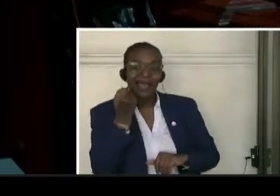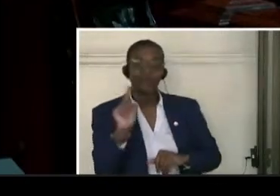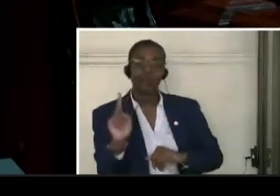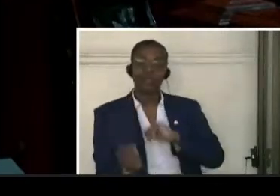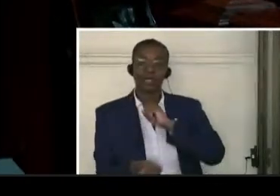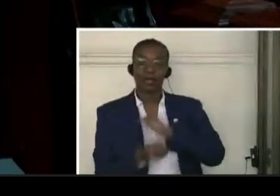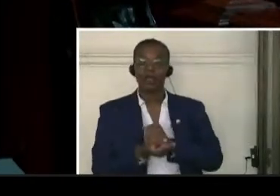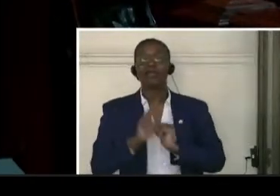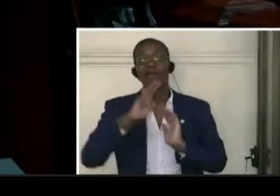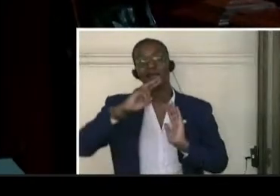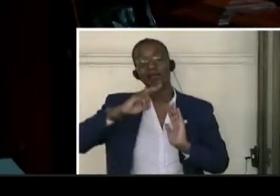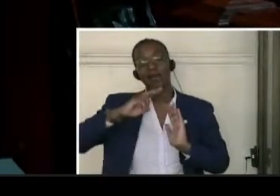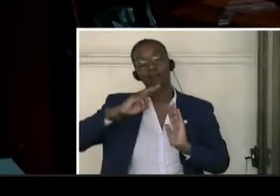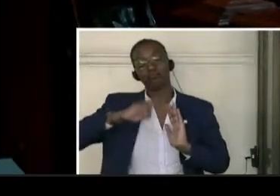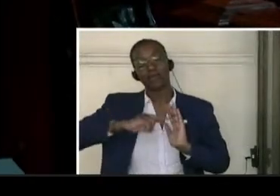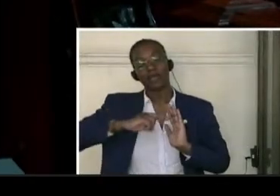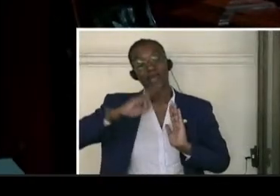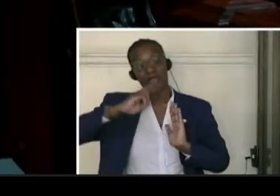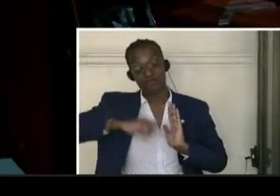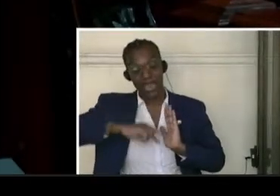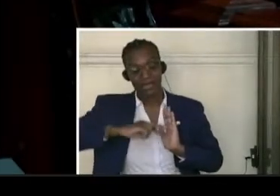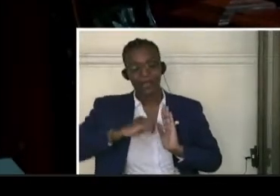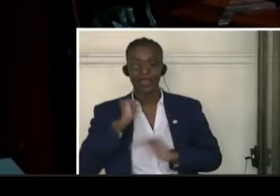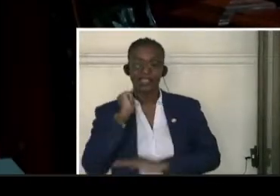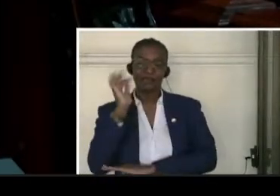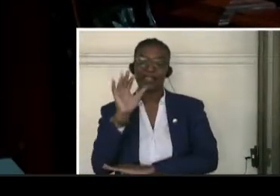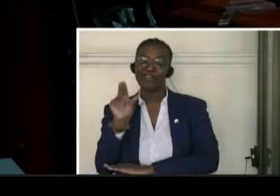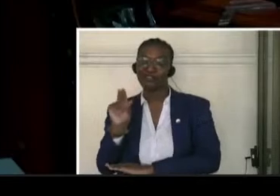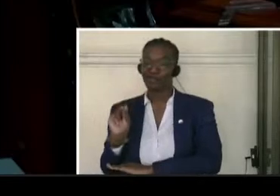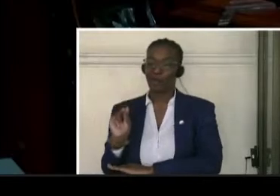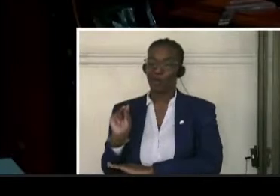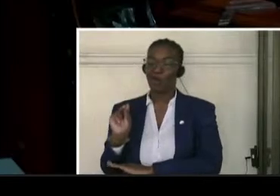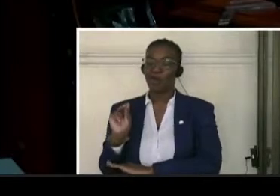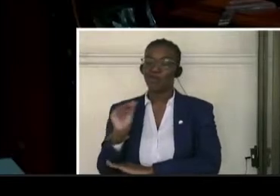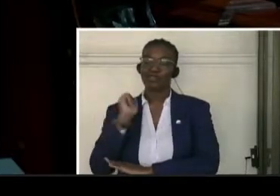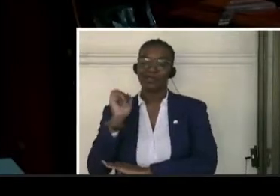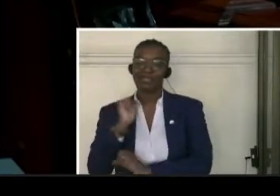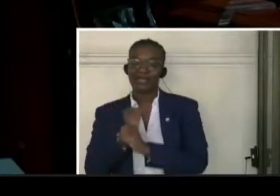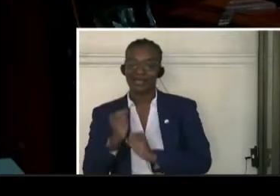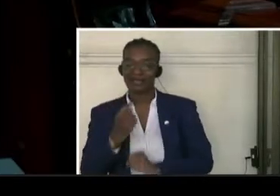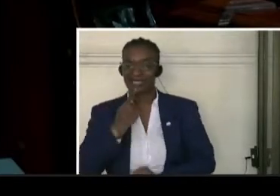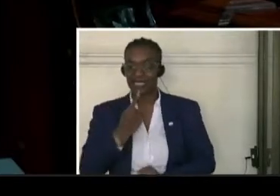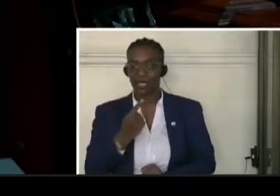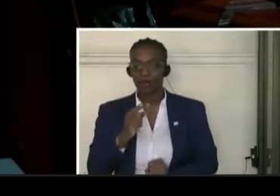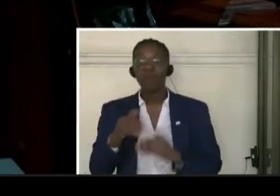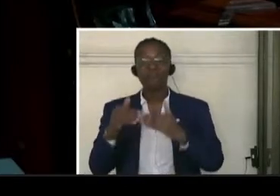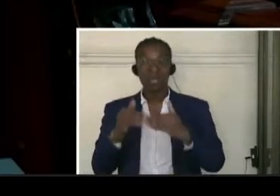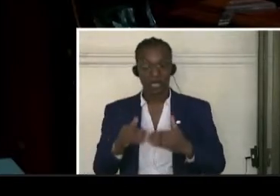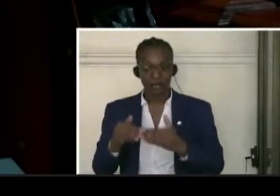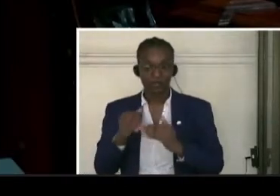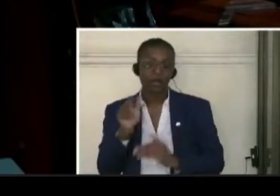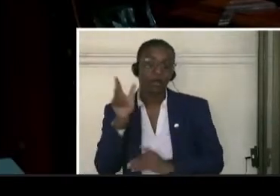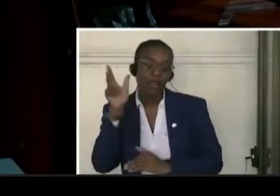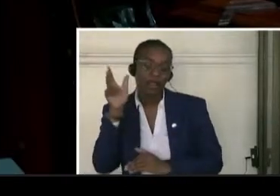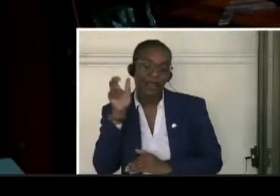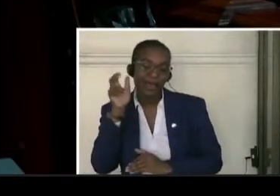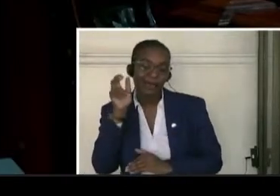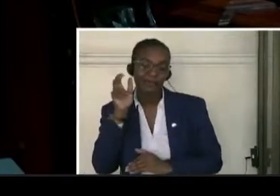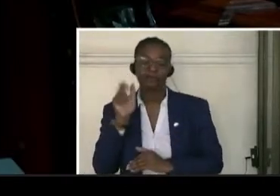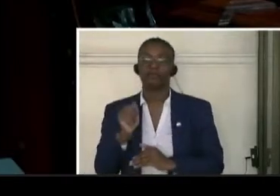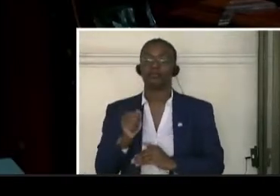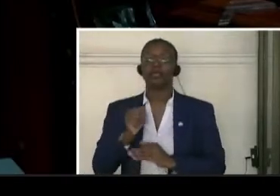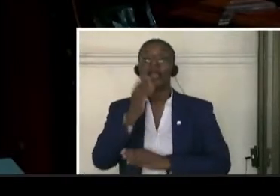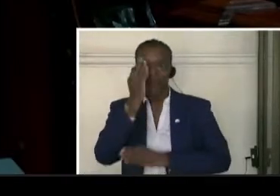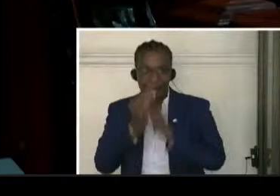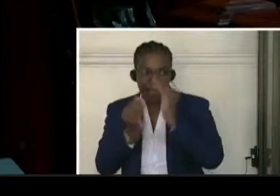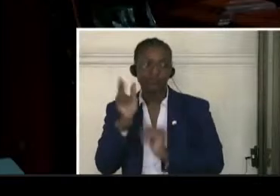and alter the speech. They read the speech as is, as if there is no speech that has been delivered. So please be careful, learn to do that moving forward. It's a